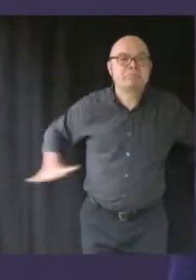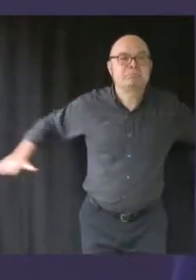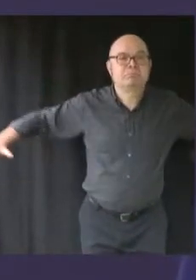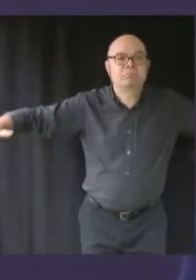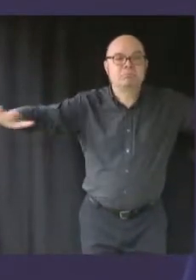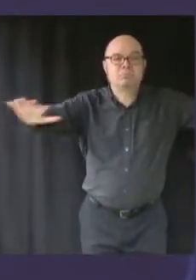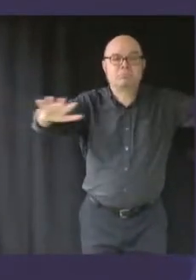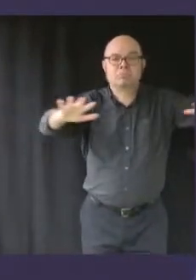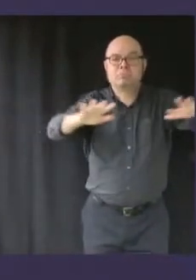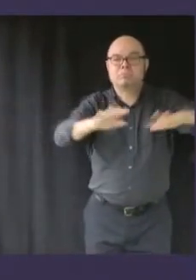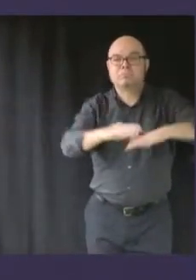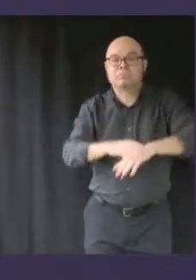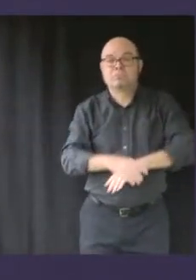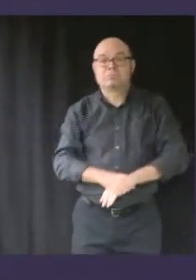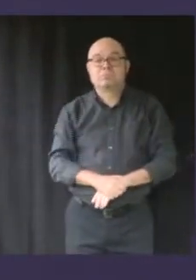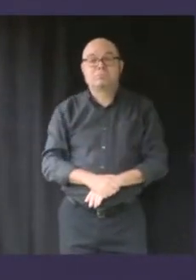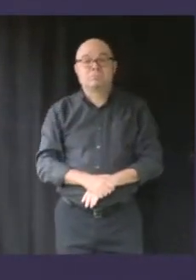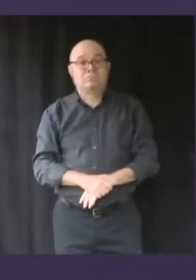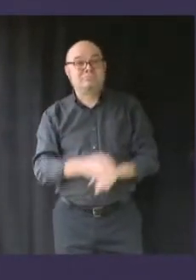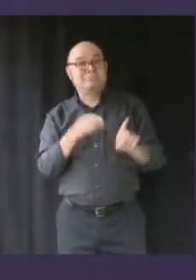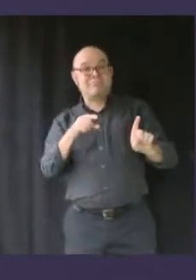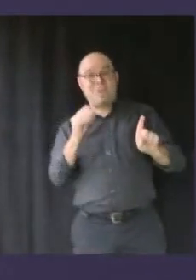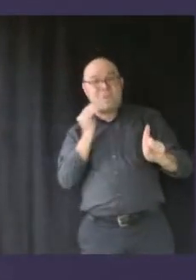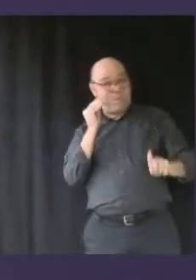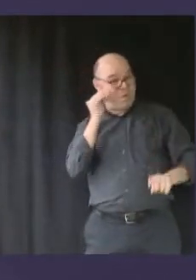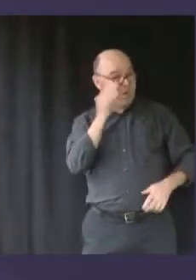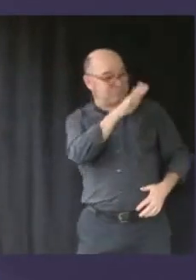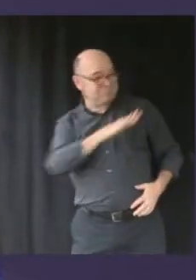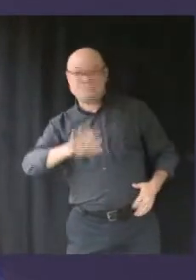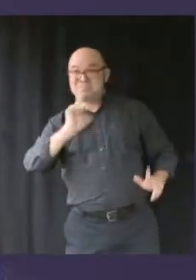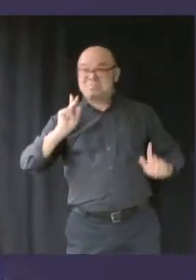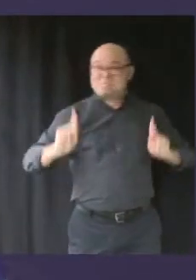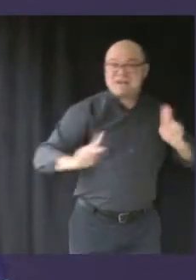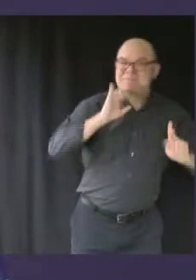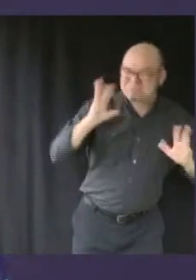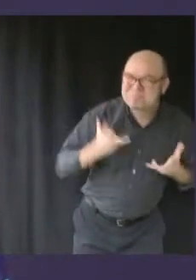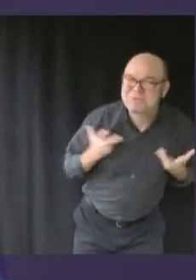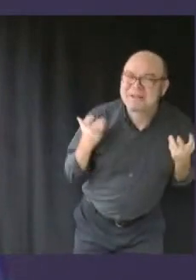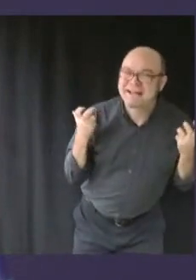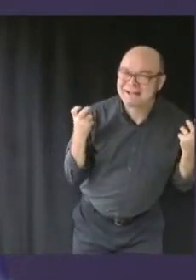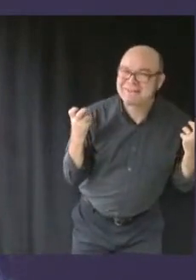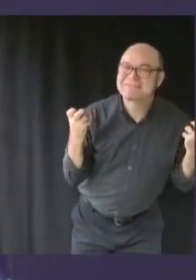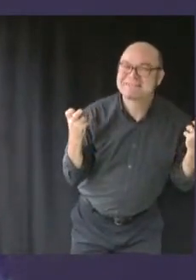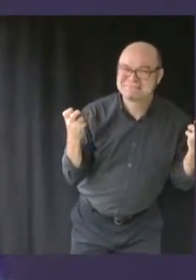free and the home of the